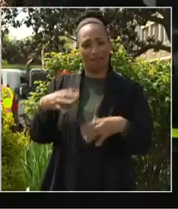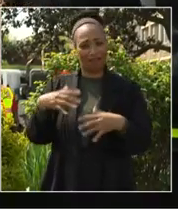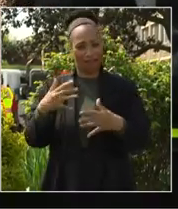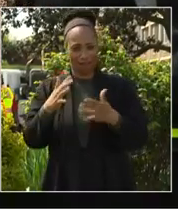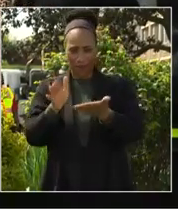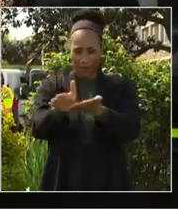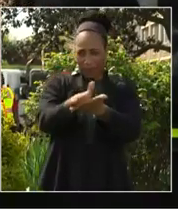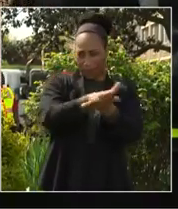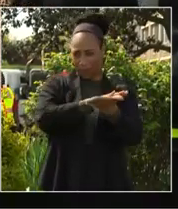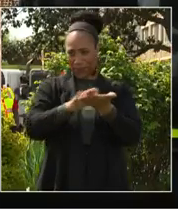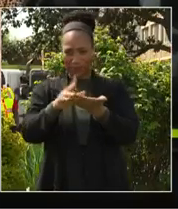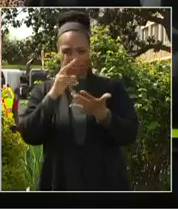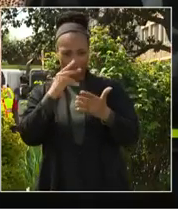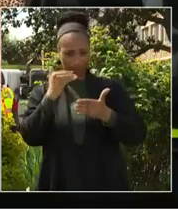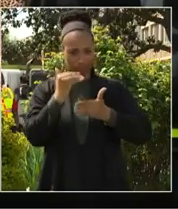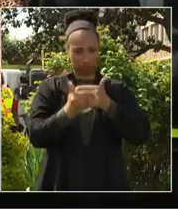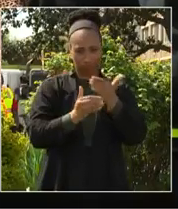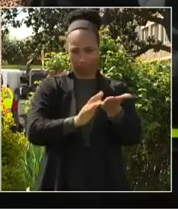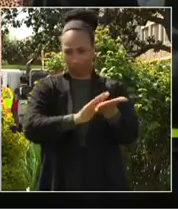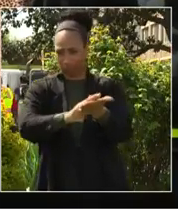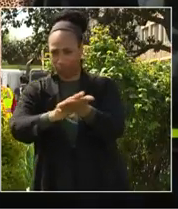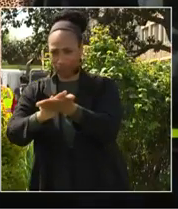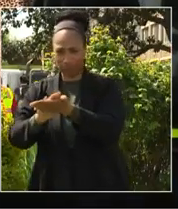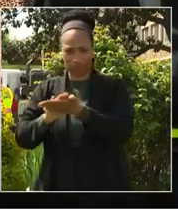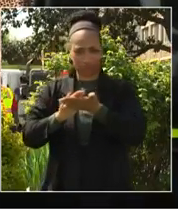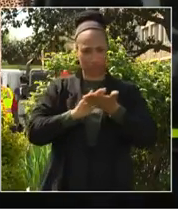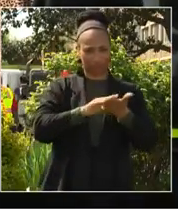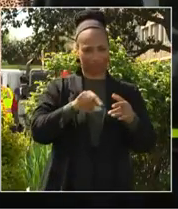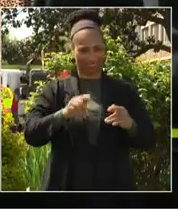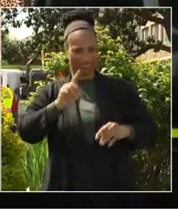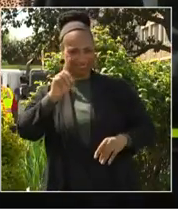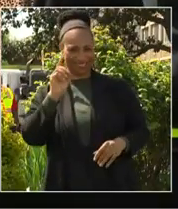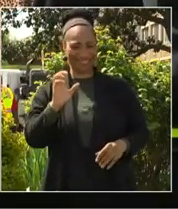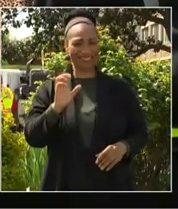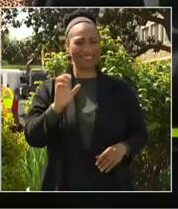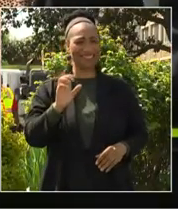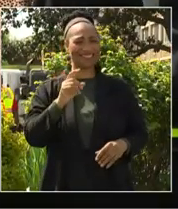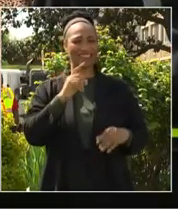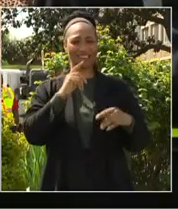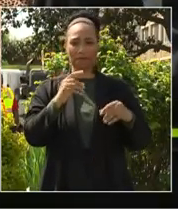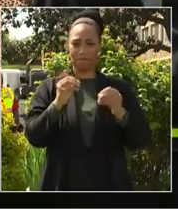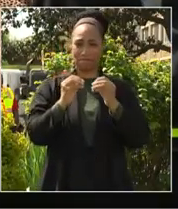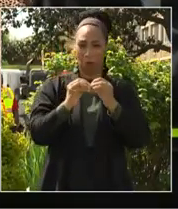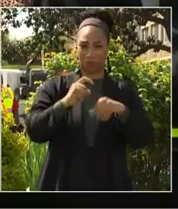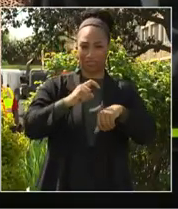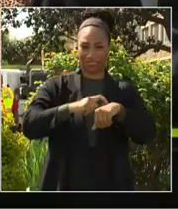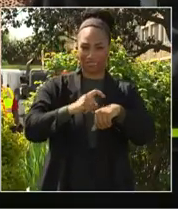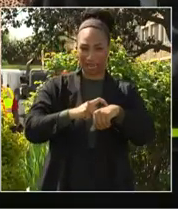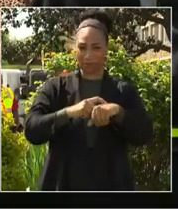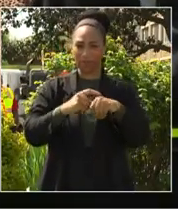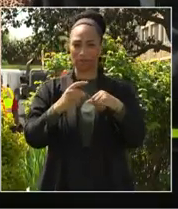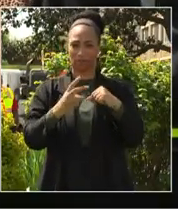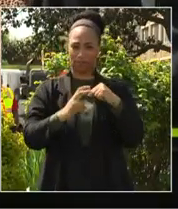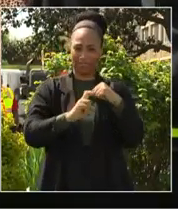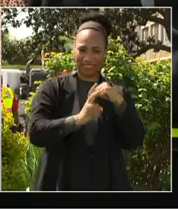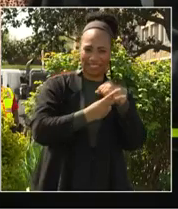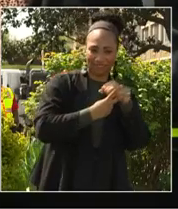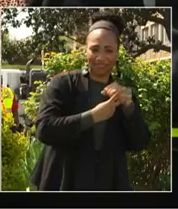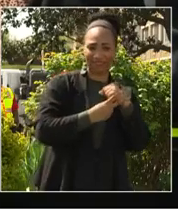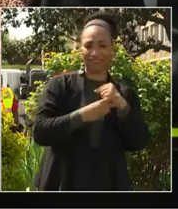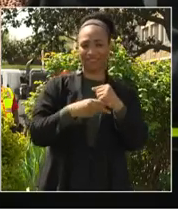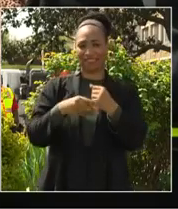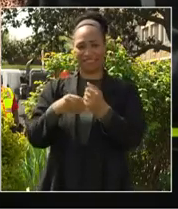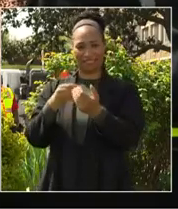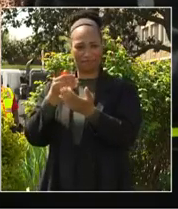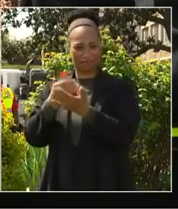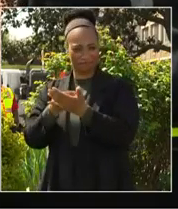streets, we will not only be more efficient, but will save significant time and money and limit customer concerns and disruptions.